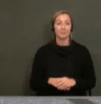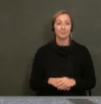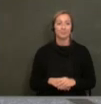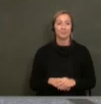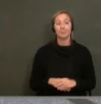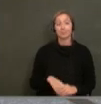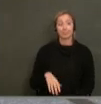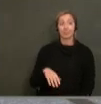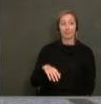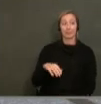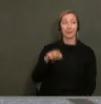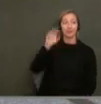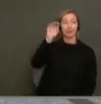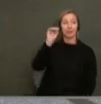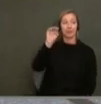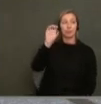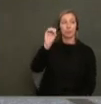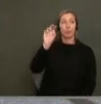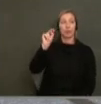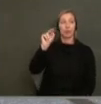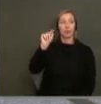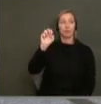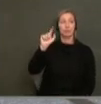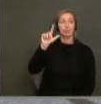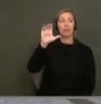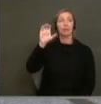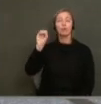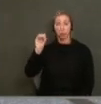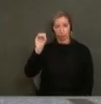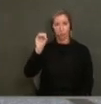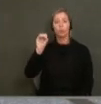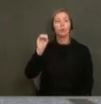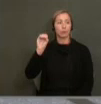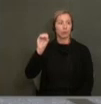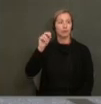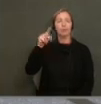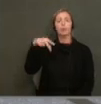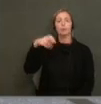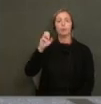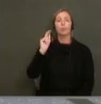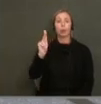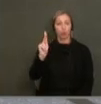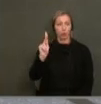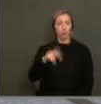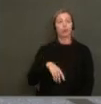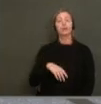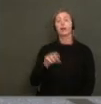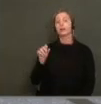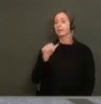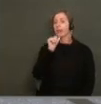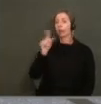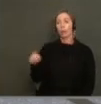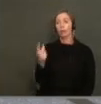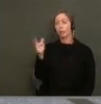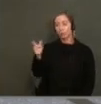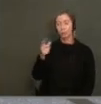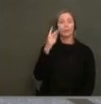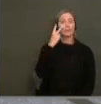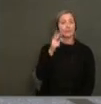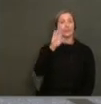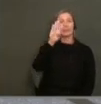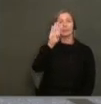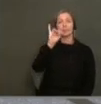Monticello Park Neighborhood Association. Exactly. Ooh, ooh. It's not just you guys. There's someone back there, Miss Bianca Maldonado